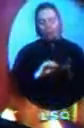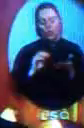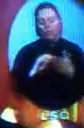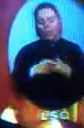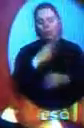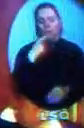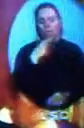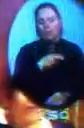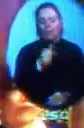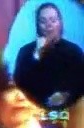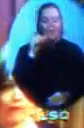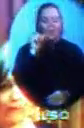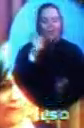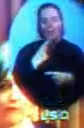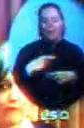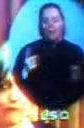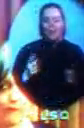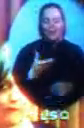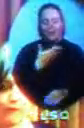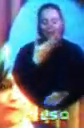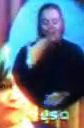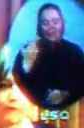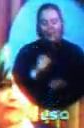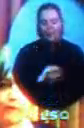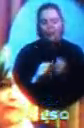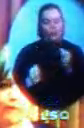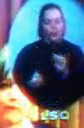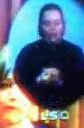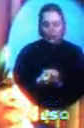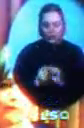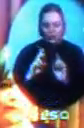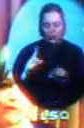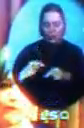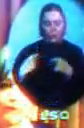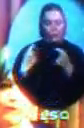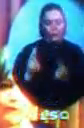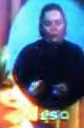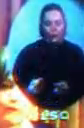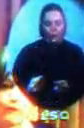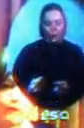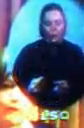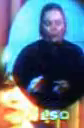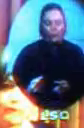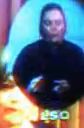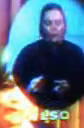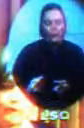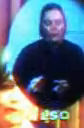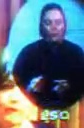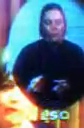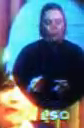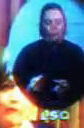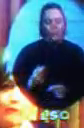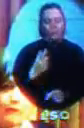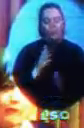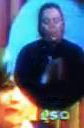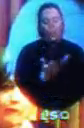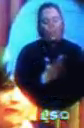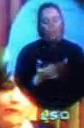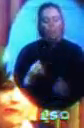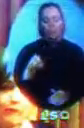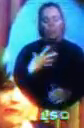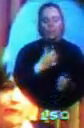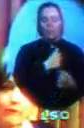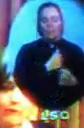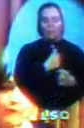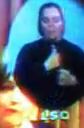quote, "Nothing much has changed," end of quote, since the 1964 Defense White Paper. It seems the Conservatives